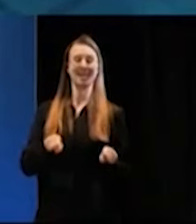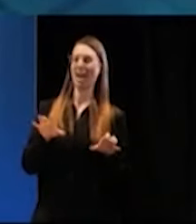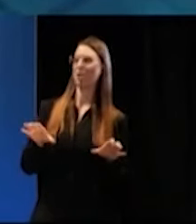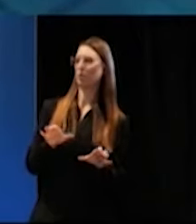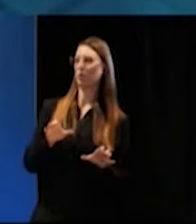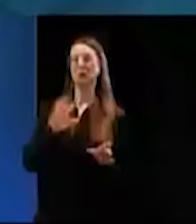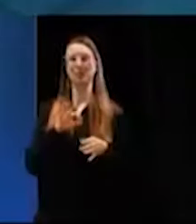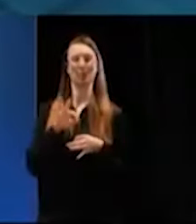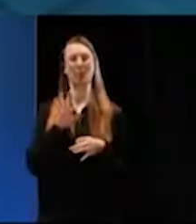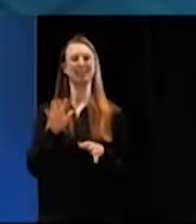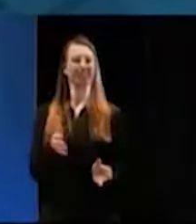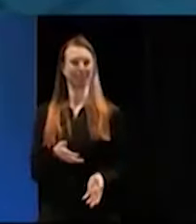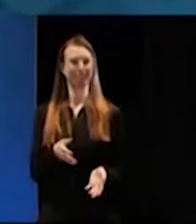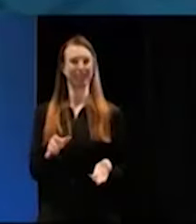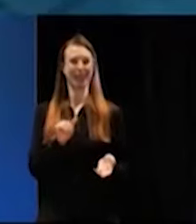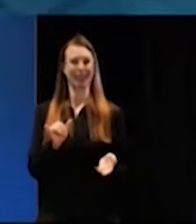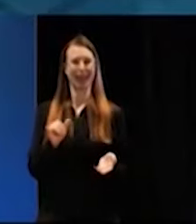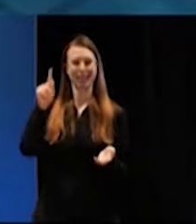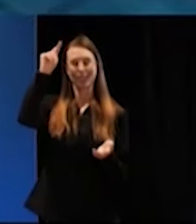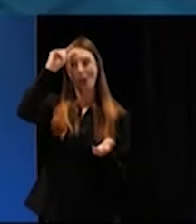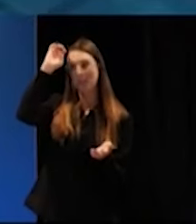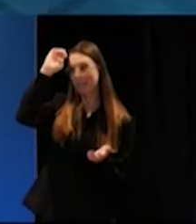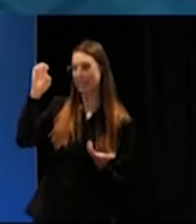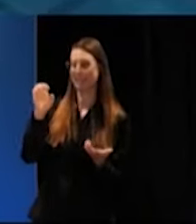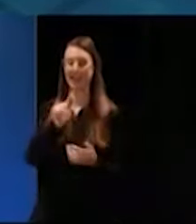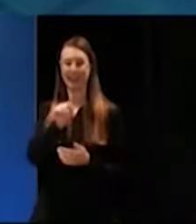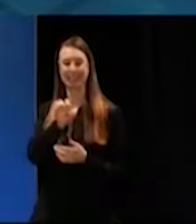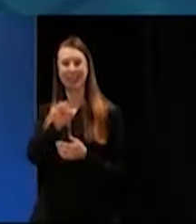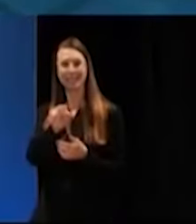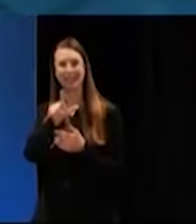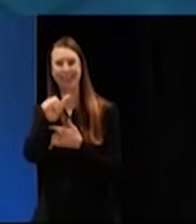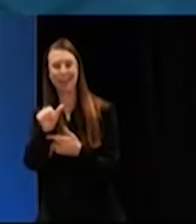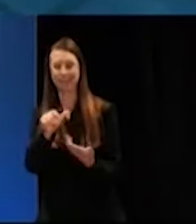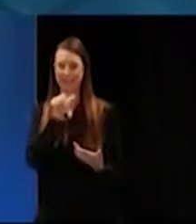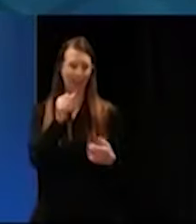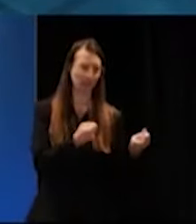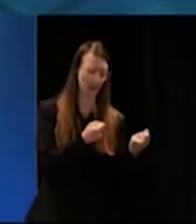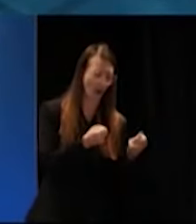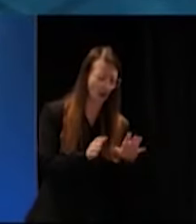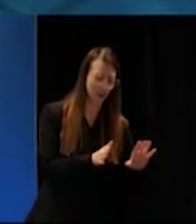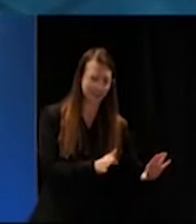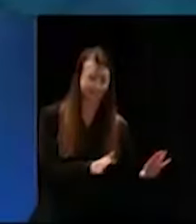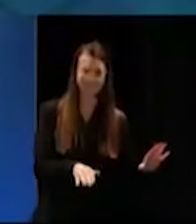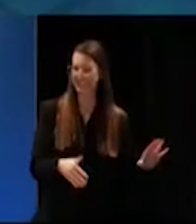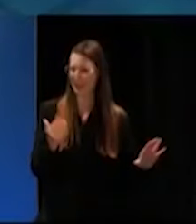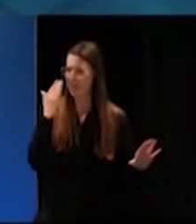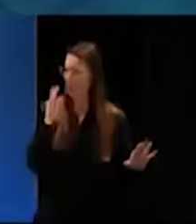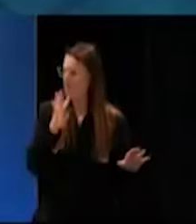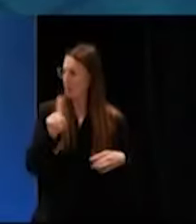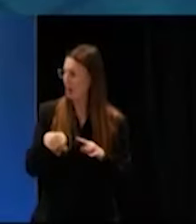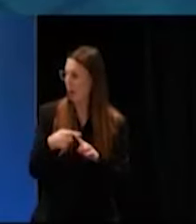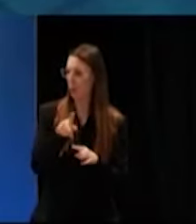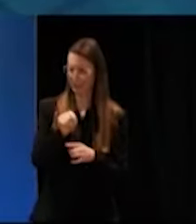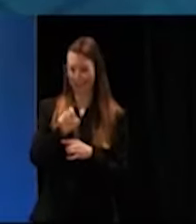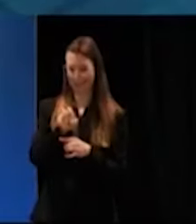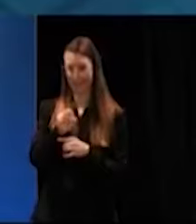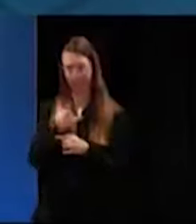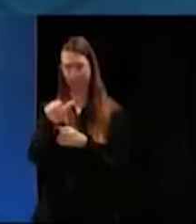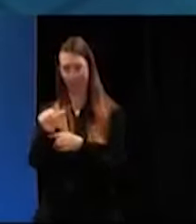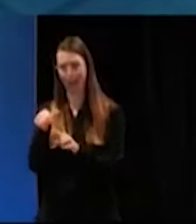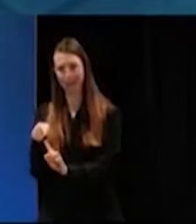Edison, Tesla, not the car. Not that, you know what I'm talking, Nikola Tesla, you know who he is, right? The